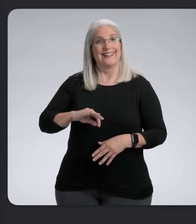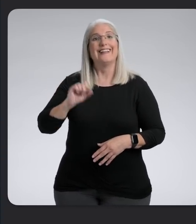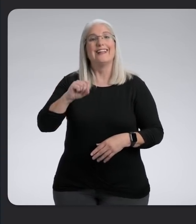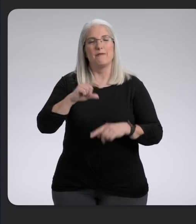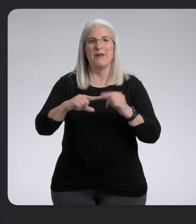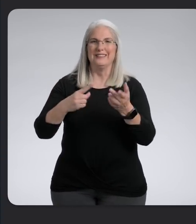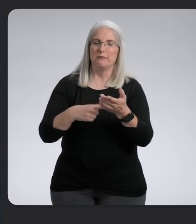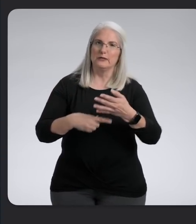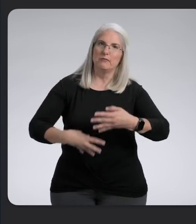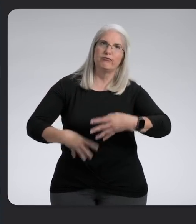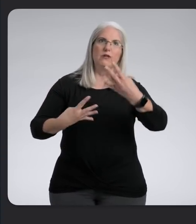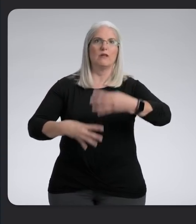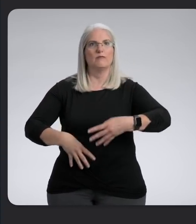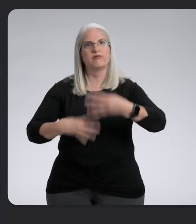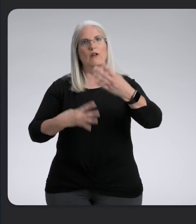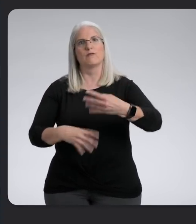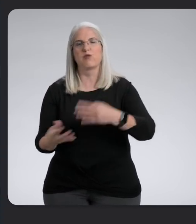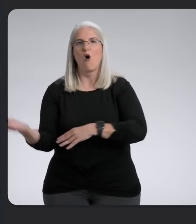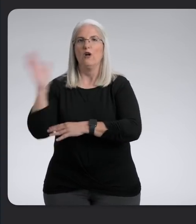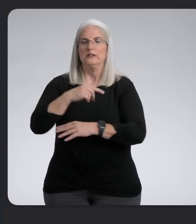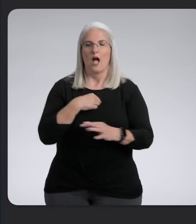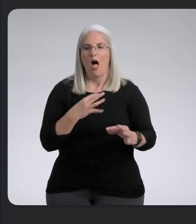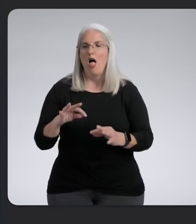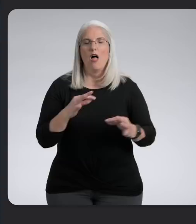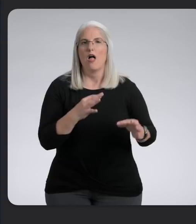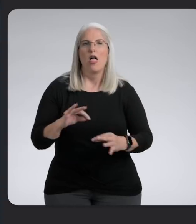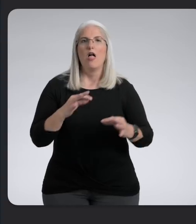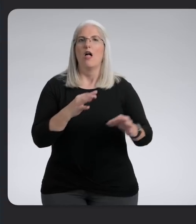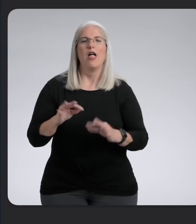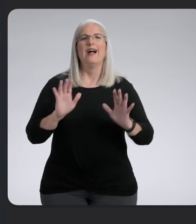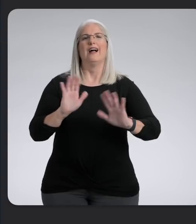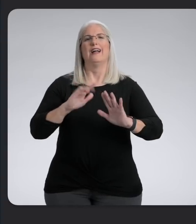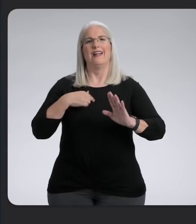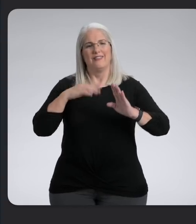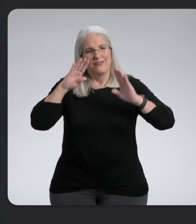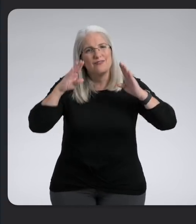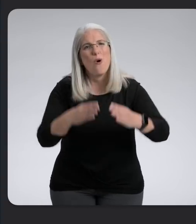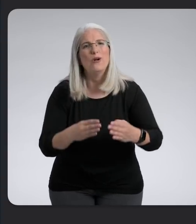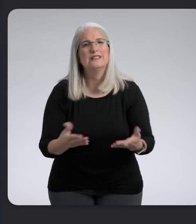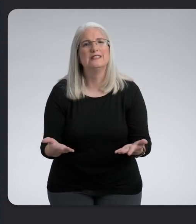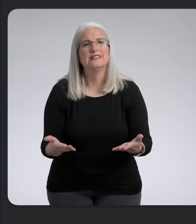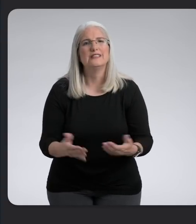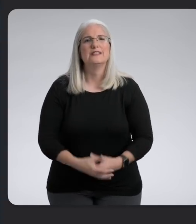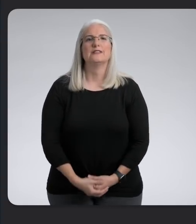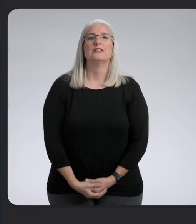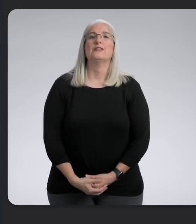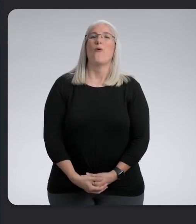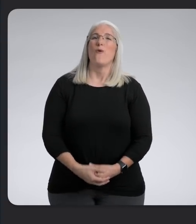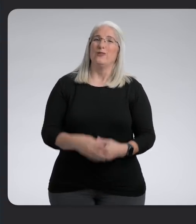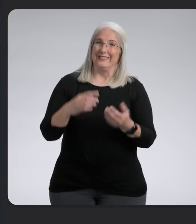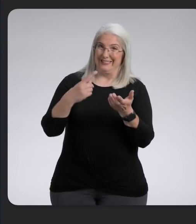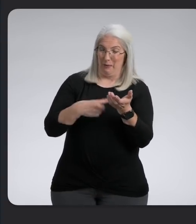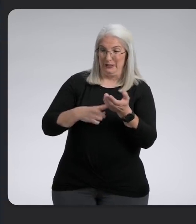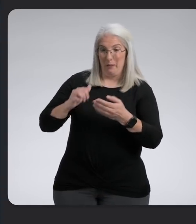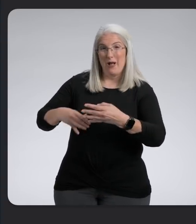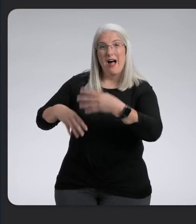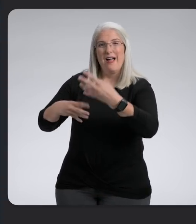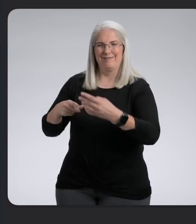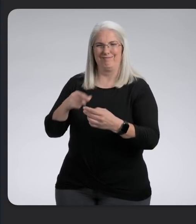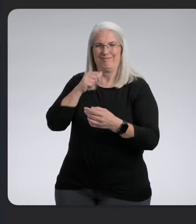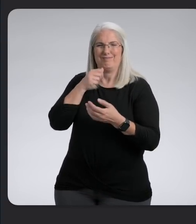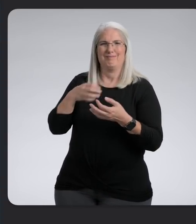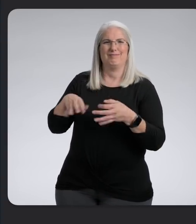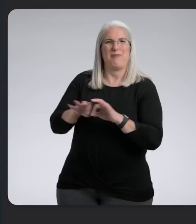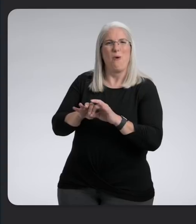day, breaking your focus in those moments when you're trying to get in the zone. And the truth is, while some notifications require your immediate